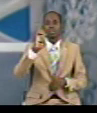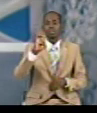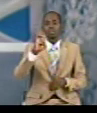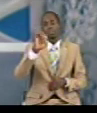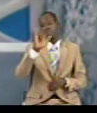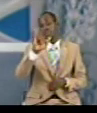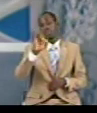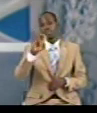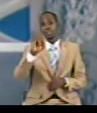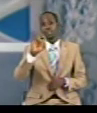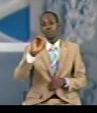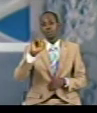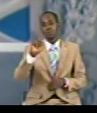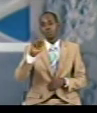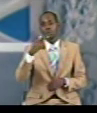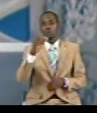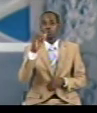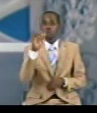Bayelsa State,